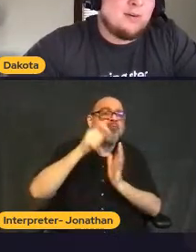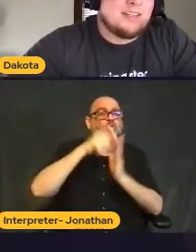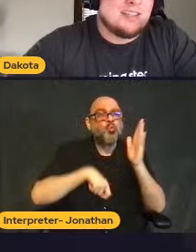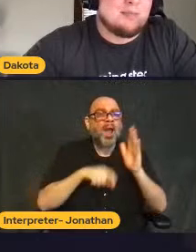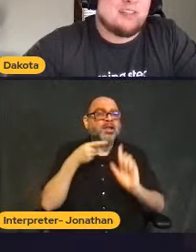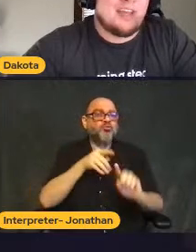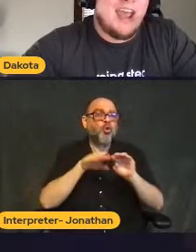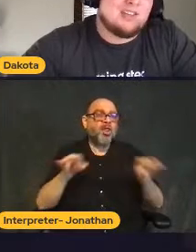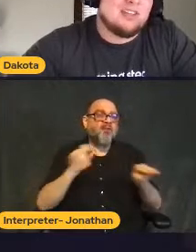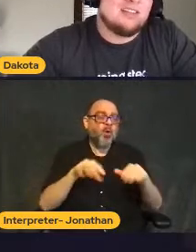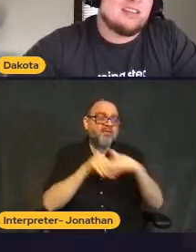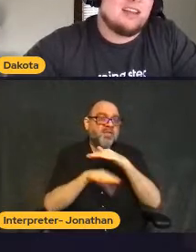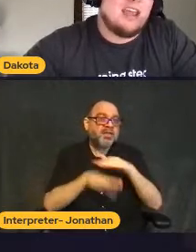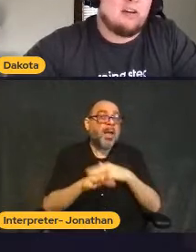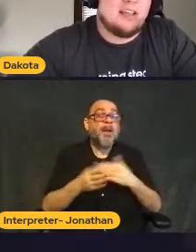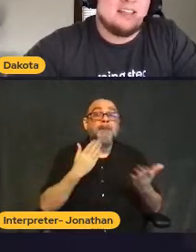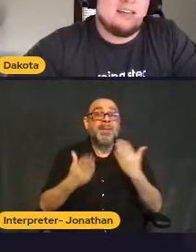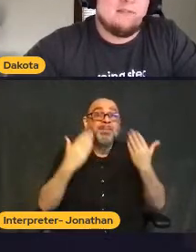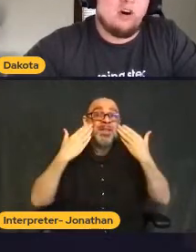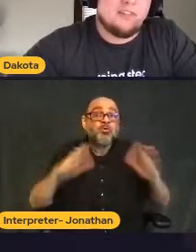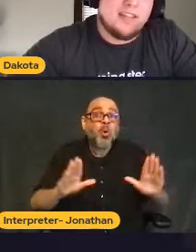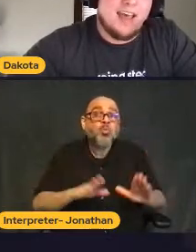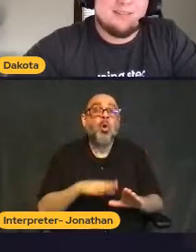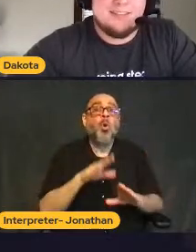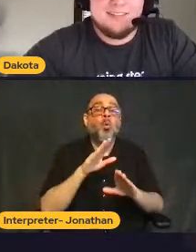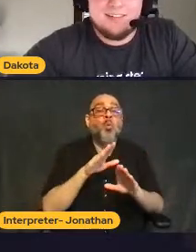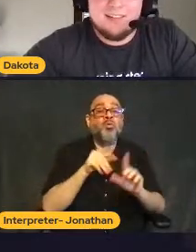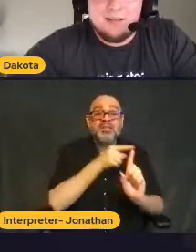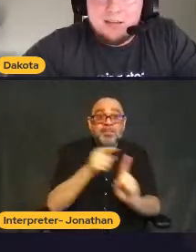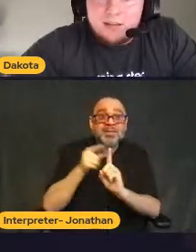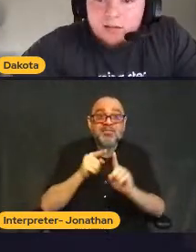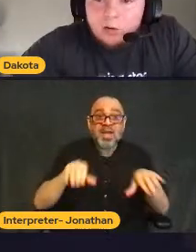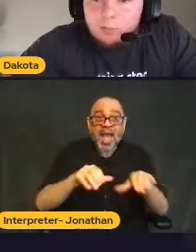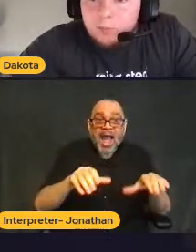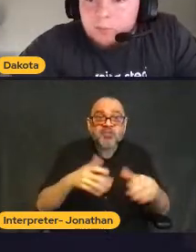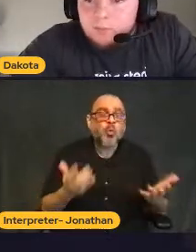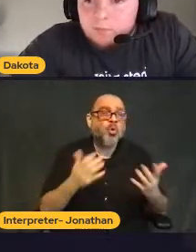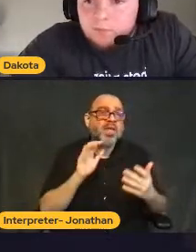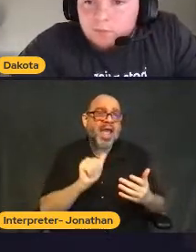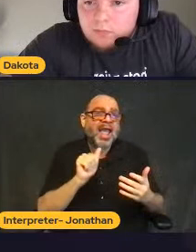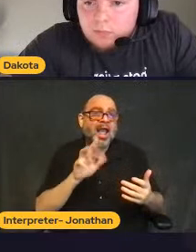not know is the specific actions and ARNs involved in that.